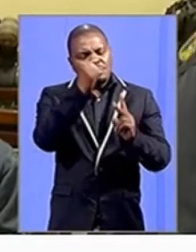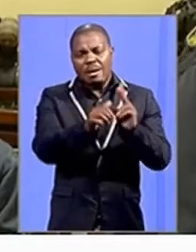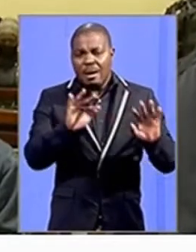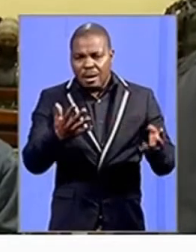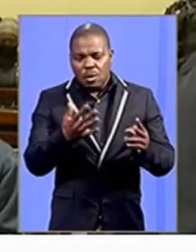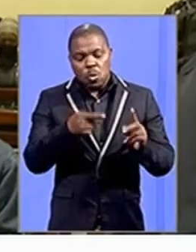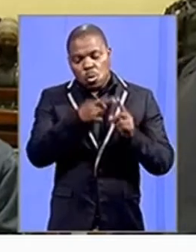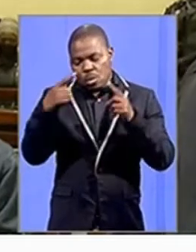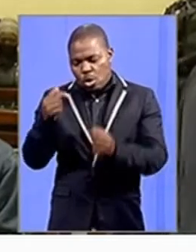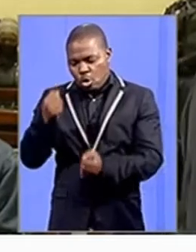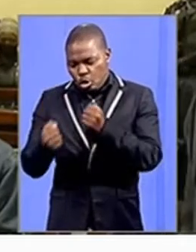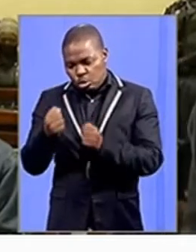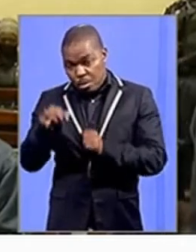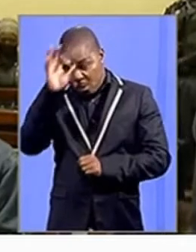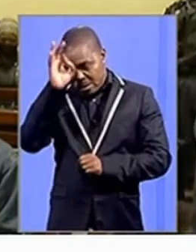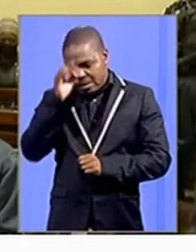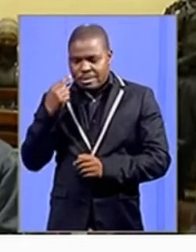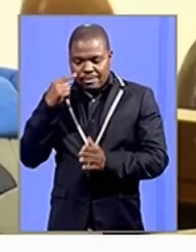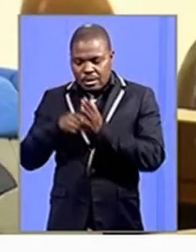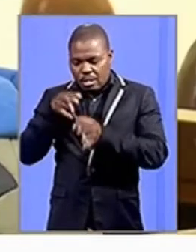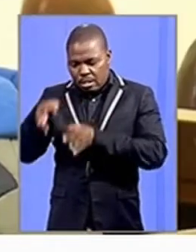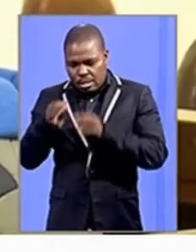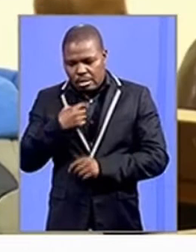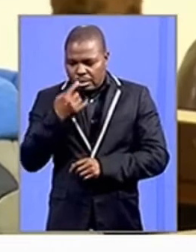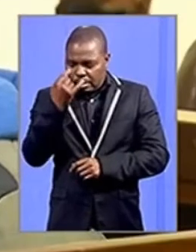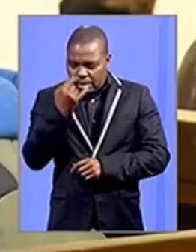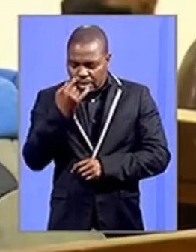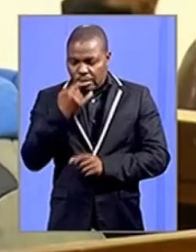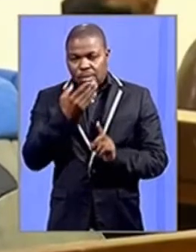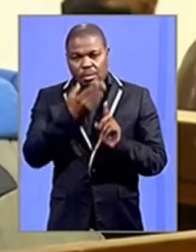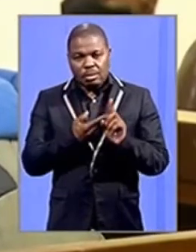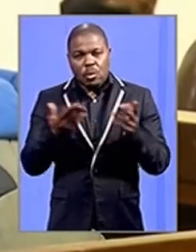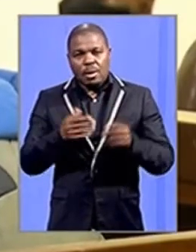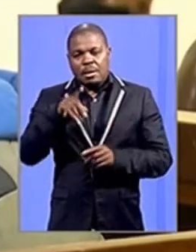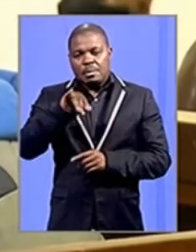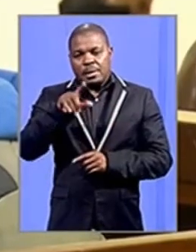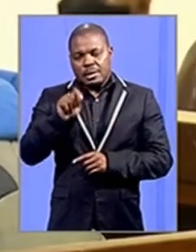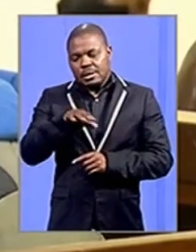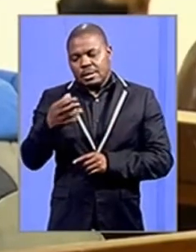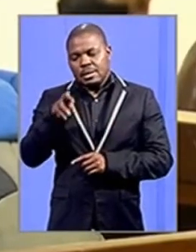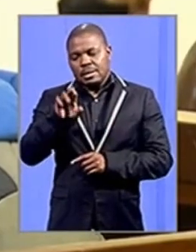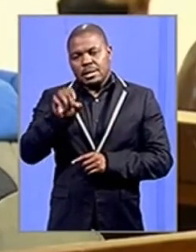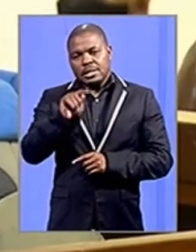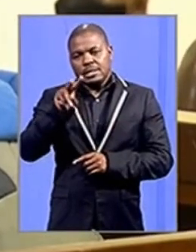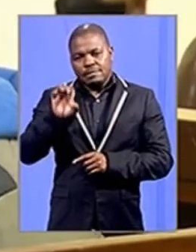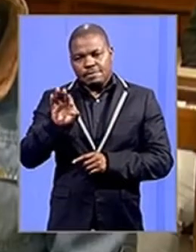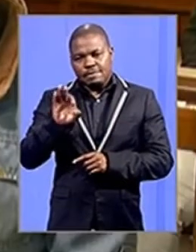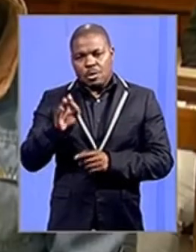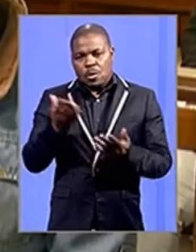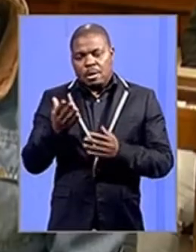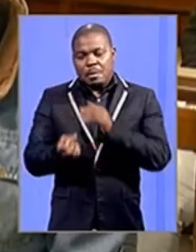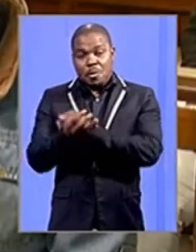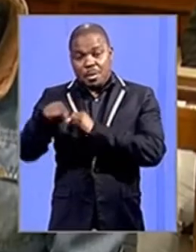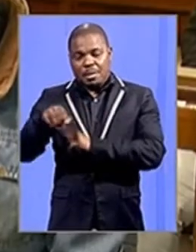tšholla megogo nakong ya ge a fana ka bohlatse ka kgorontsheko ya magistrata wa Piet Retief ka Mkhonto Mpumalanga.